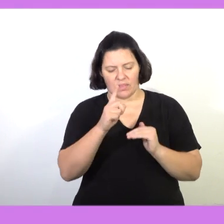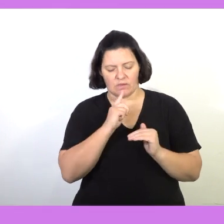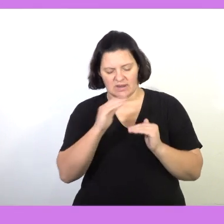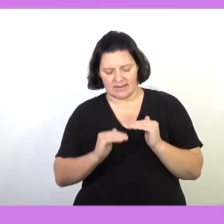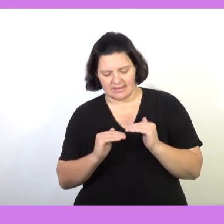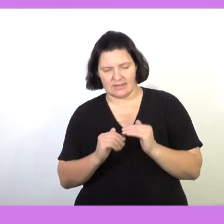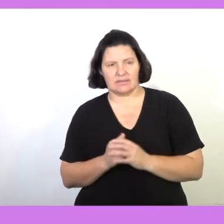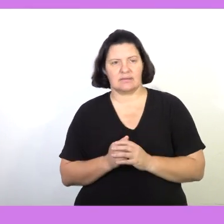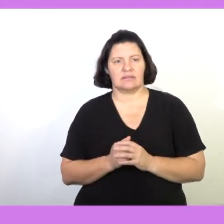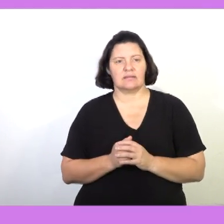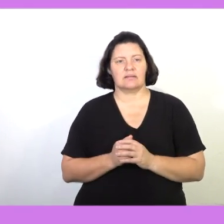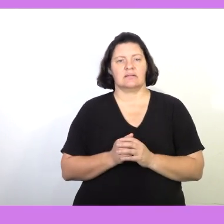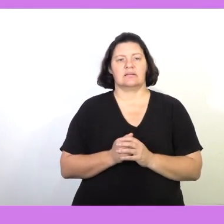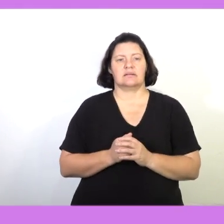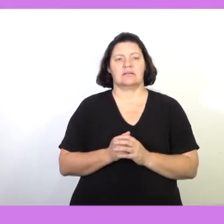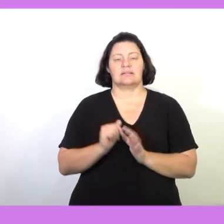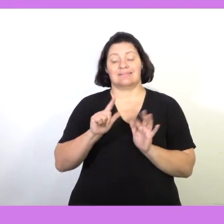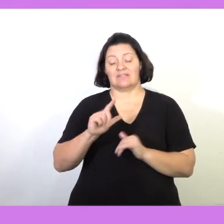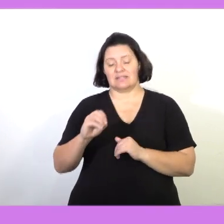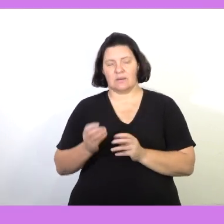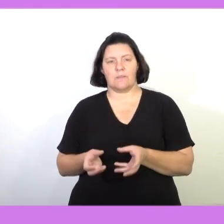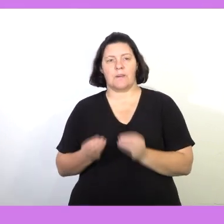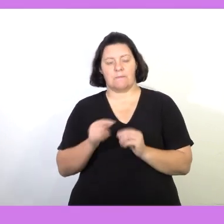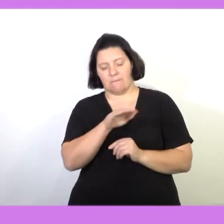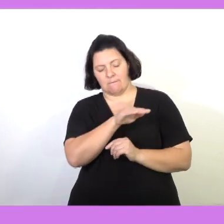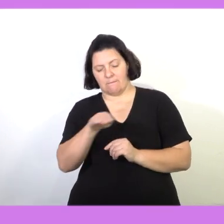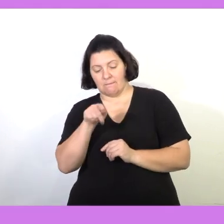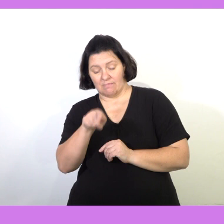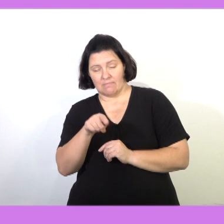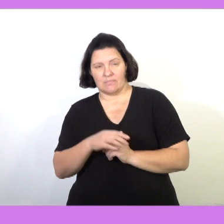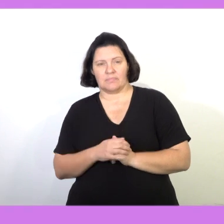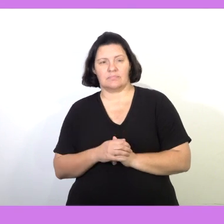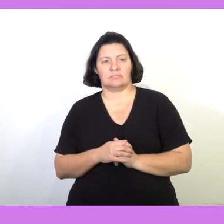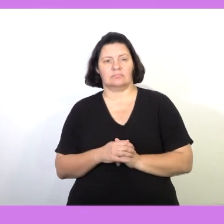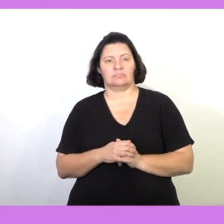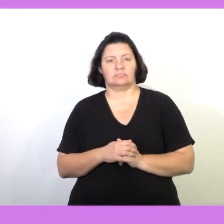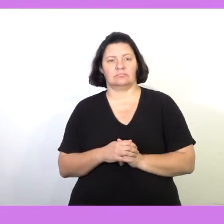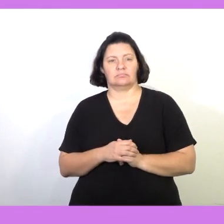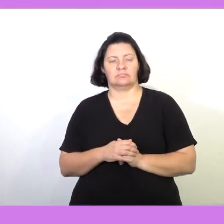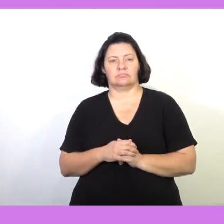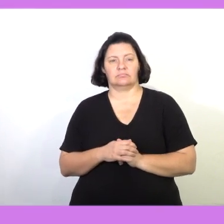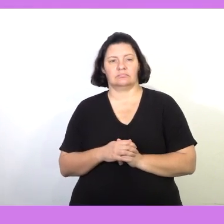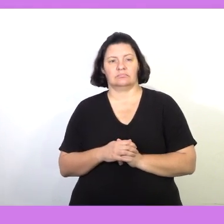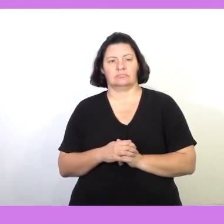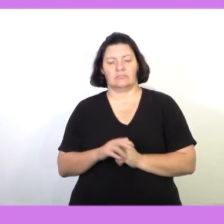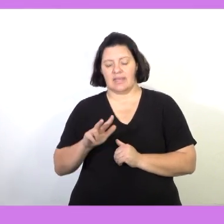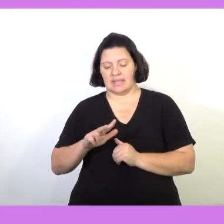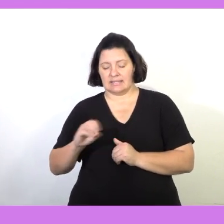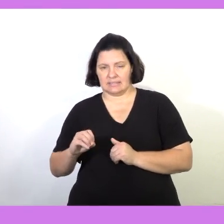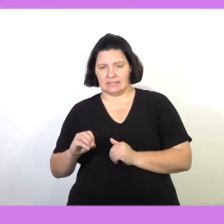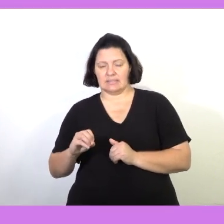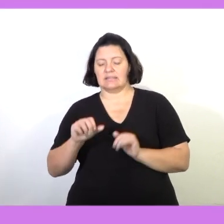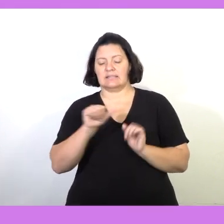under 1,000. Now 70, we have, it will come here. At 80, it